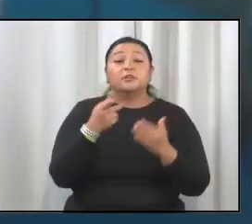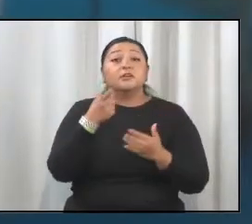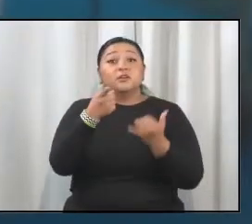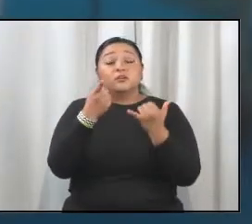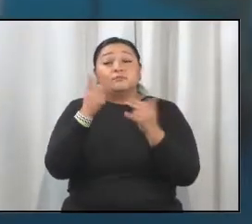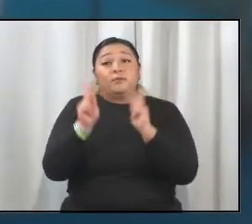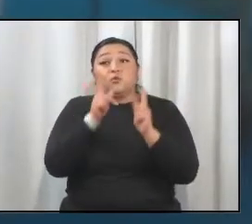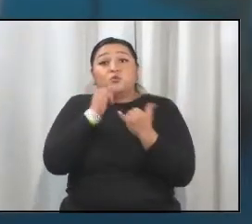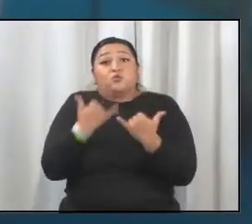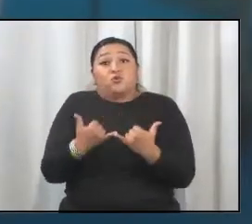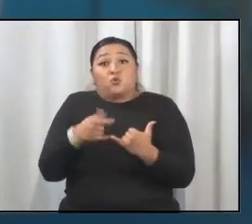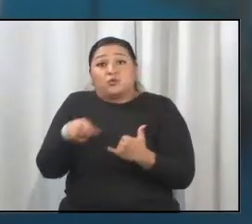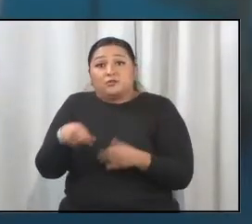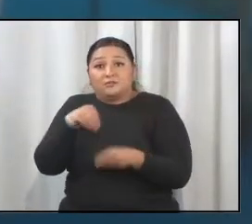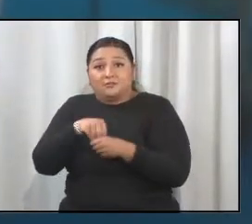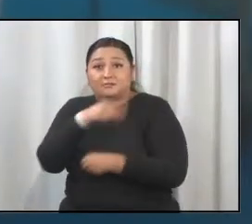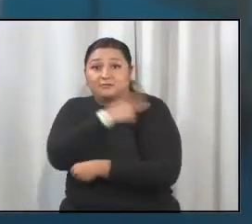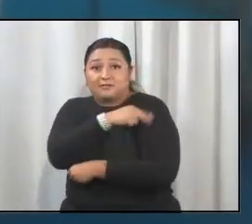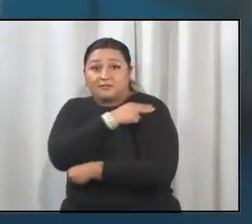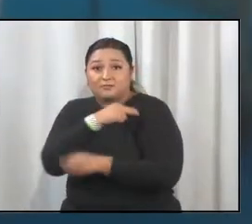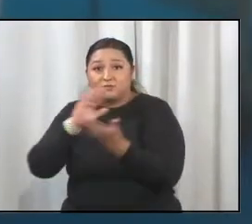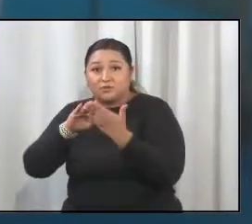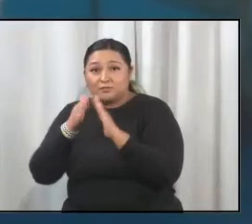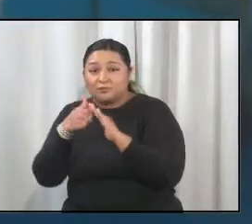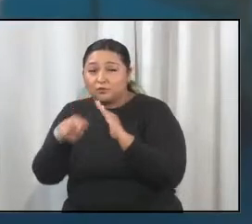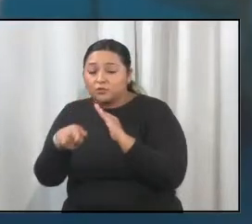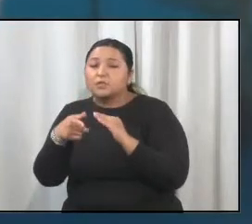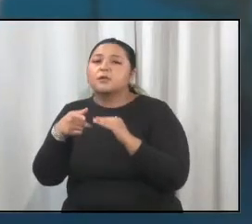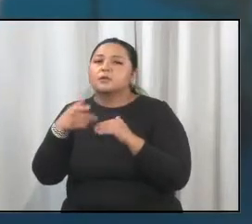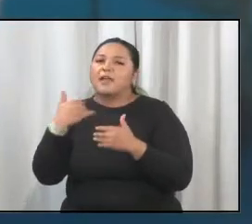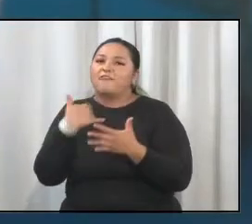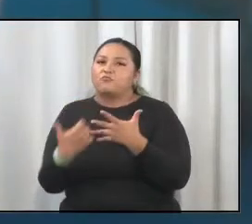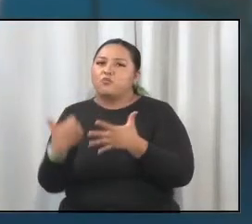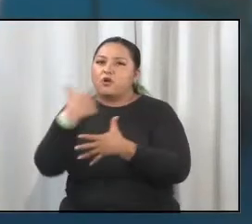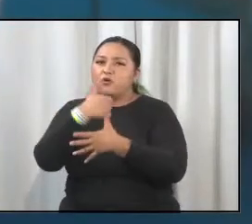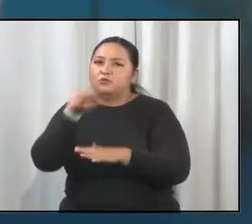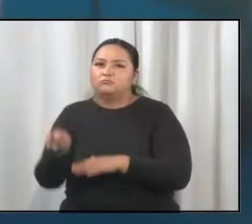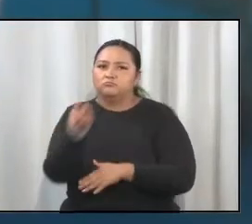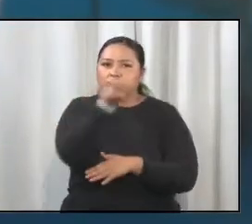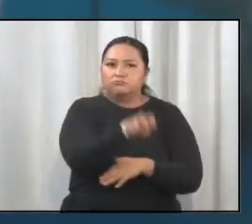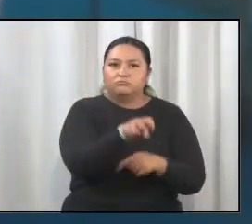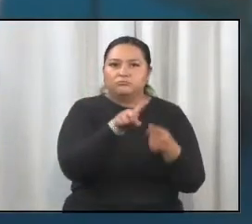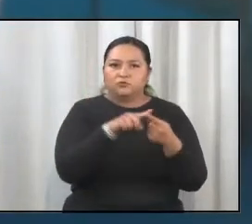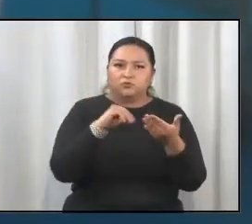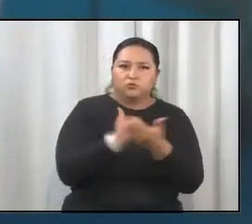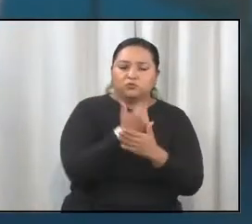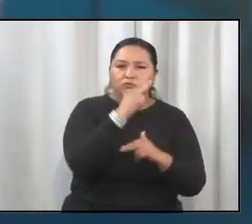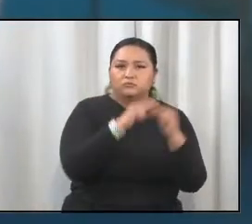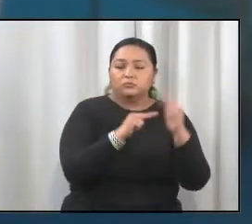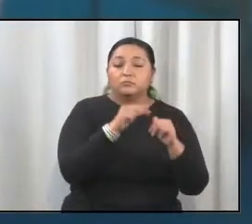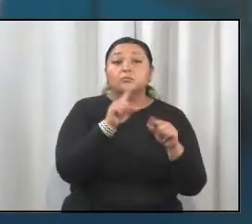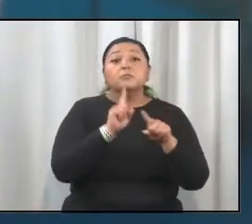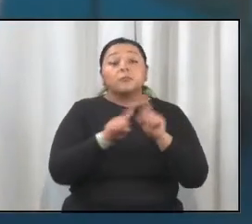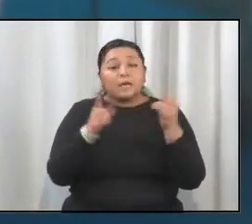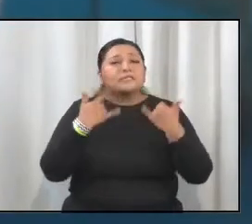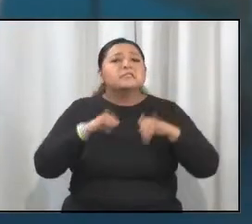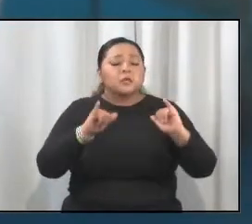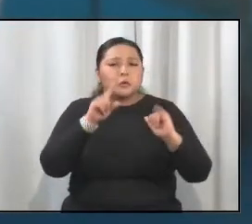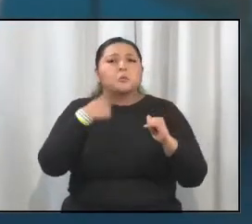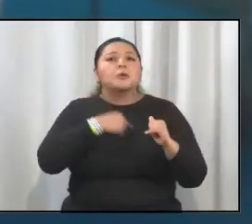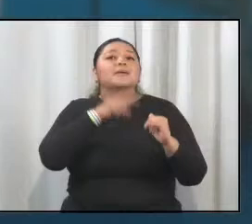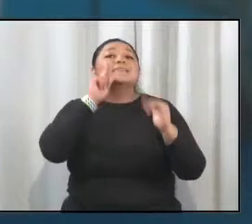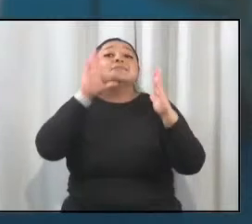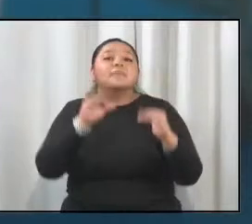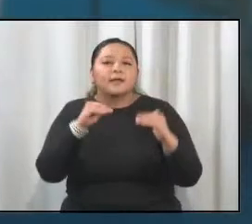have priority for these beds, but between expanded capacity and people moving into other housing situations, we anticipate there will be room for